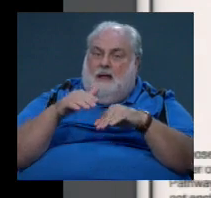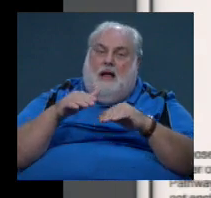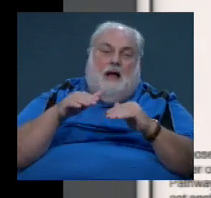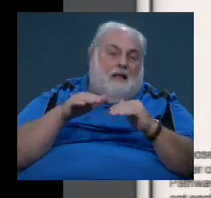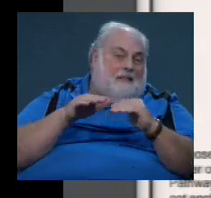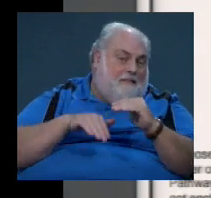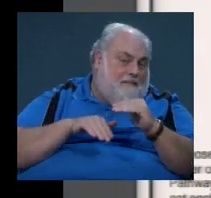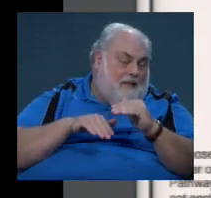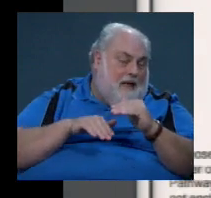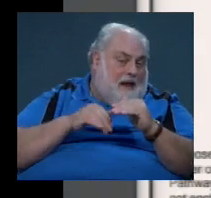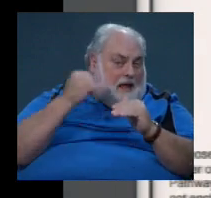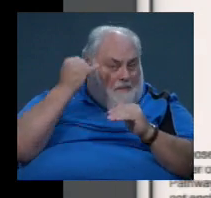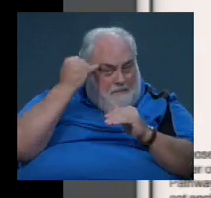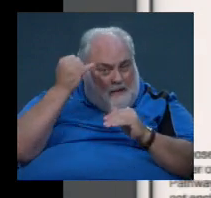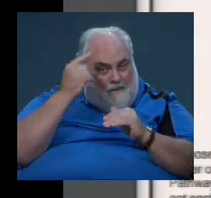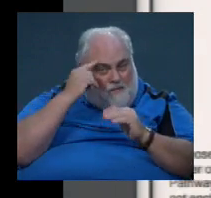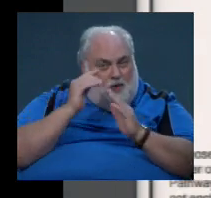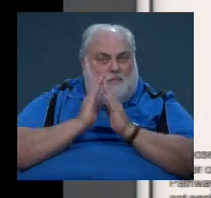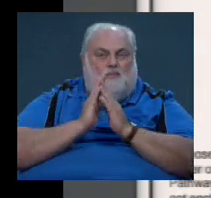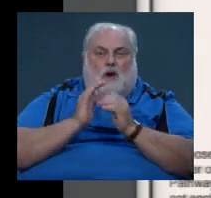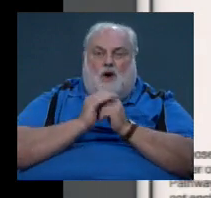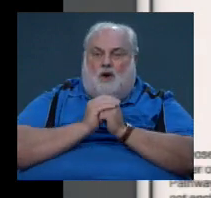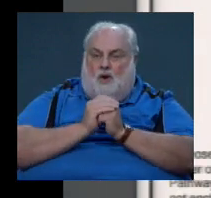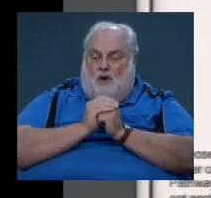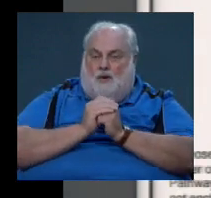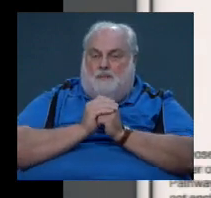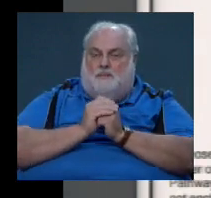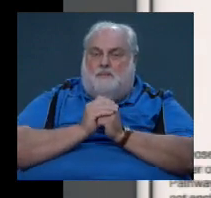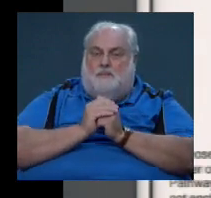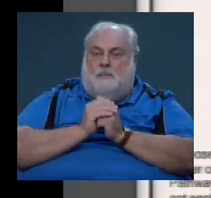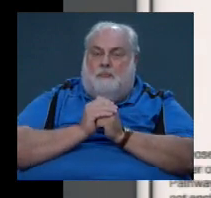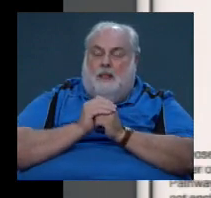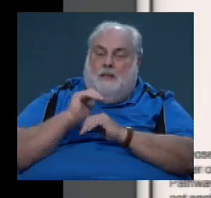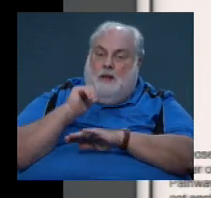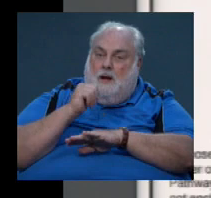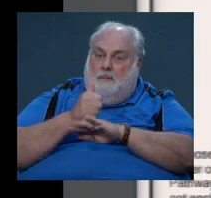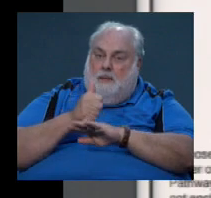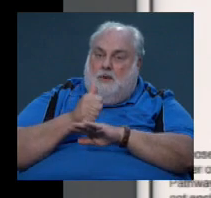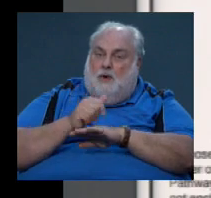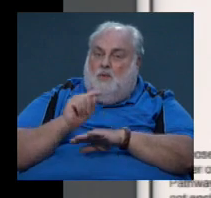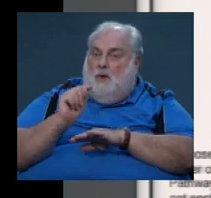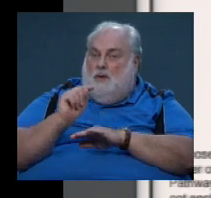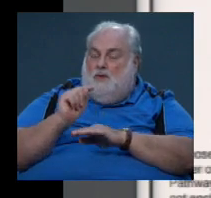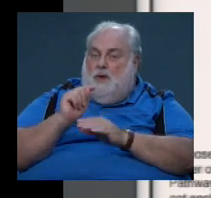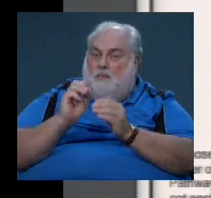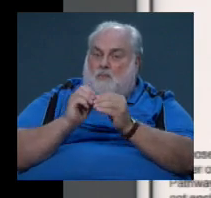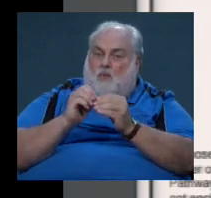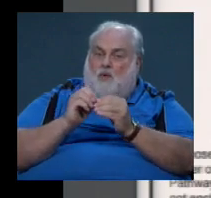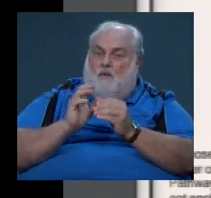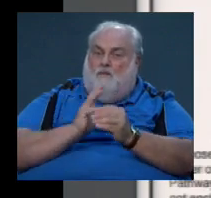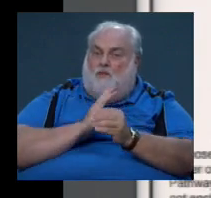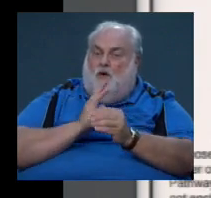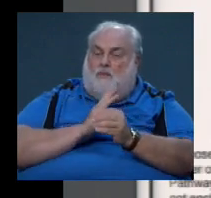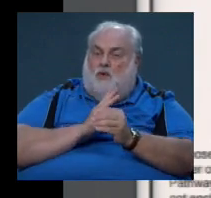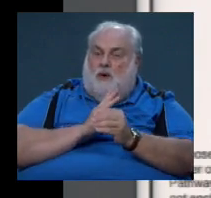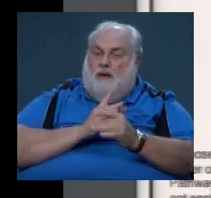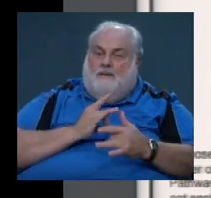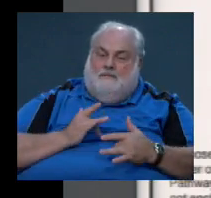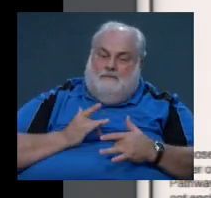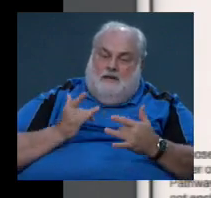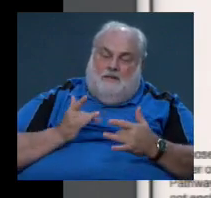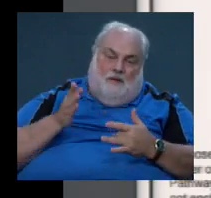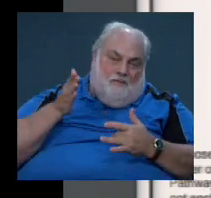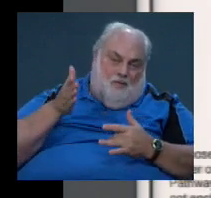typically envisioned for a prayer garden type use. The permanent restroom structure could also encourage more frequent formal type events in the future.